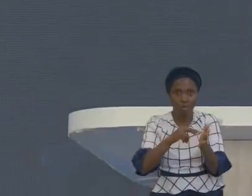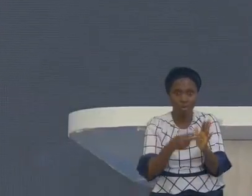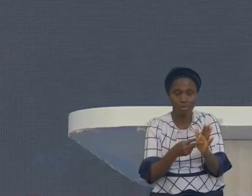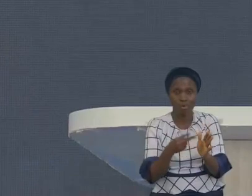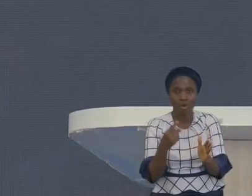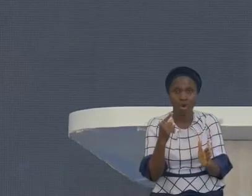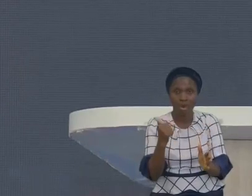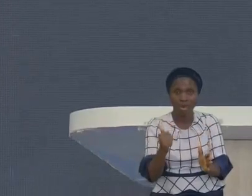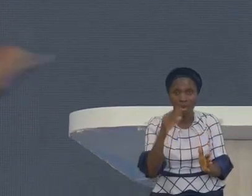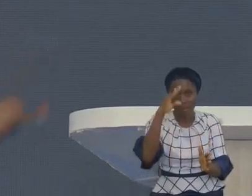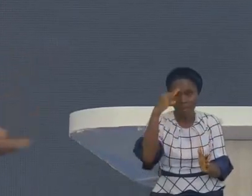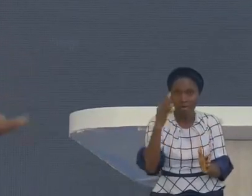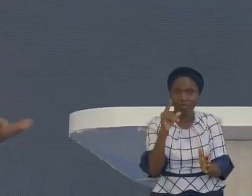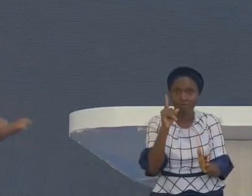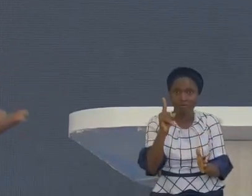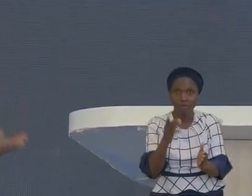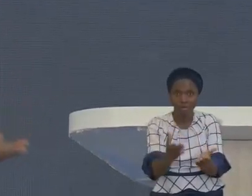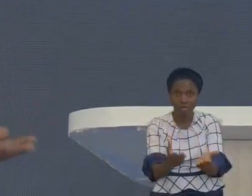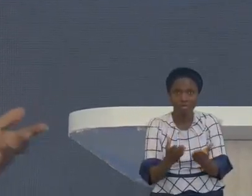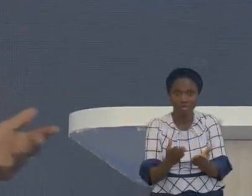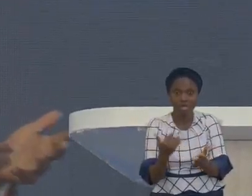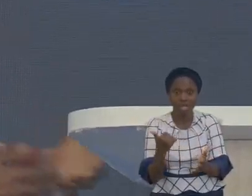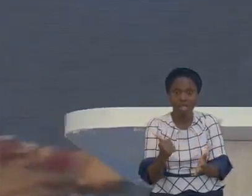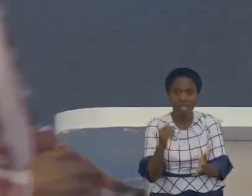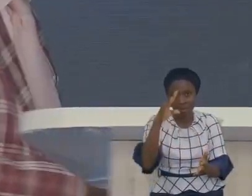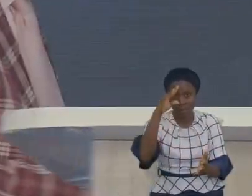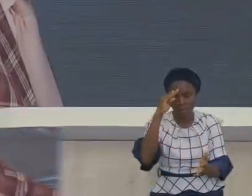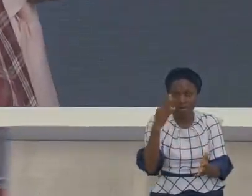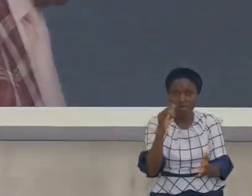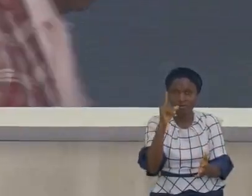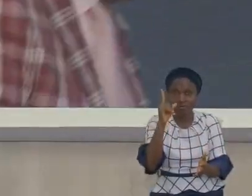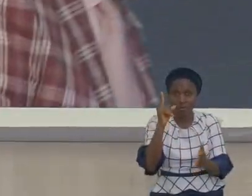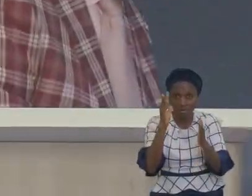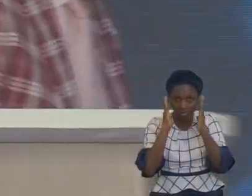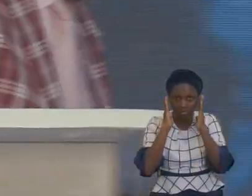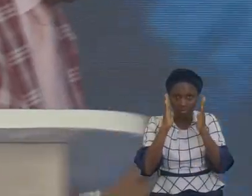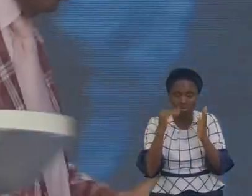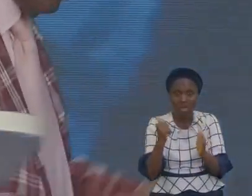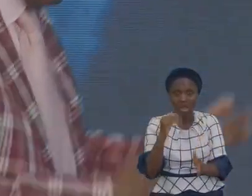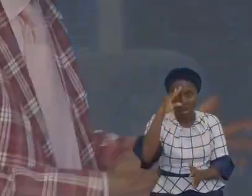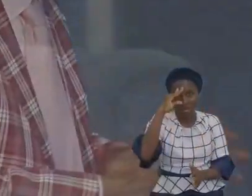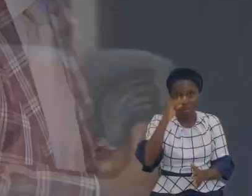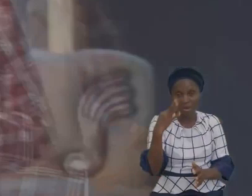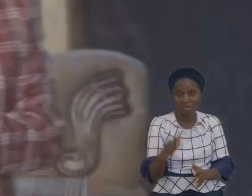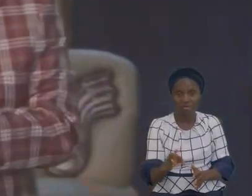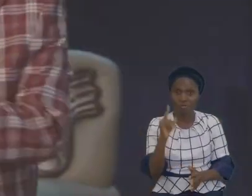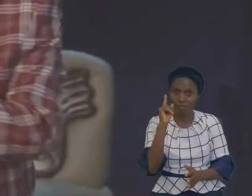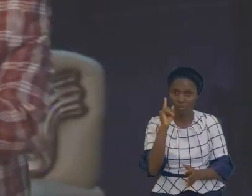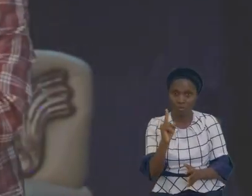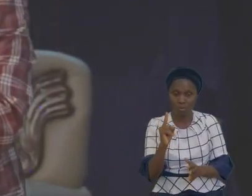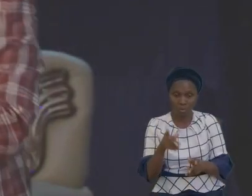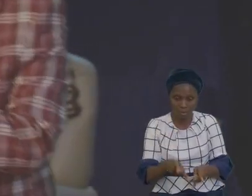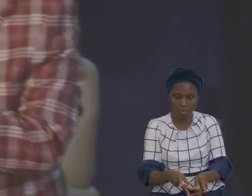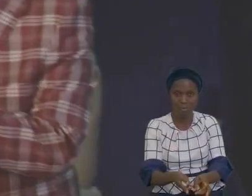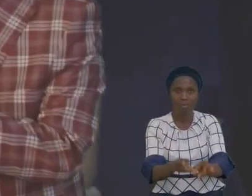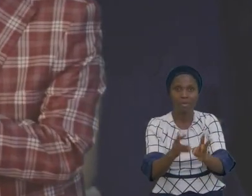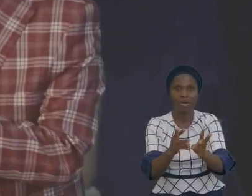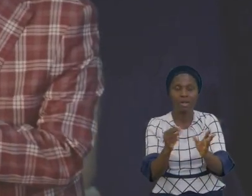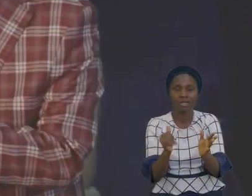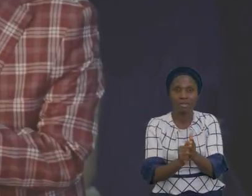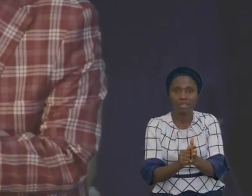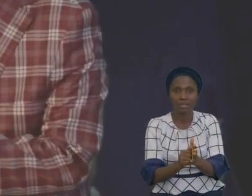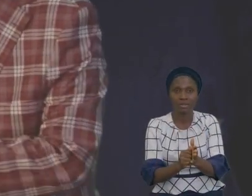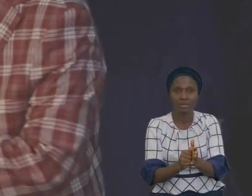a man of one path that you are on and on and on, and you are going